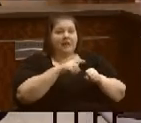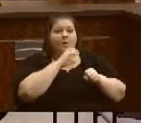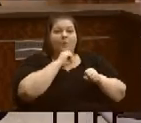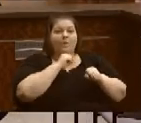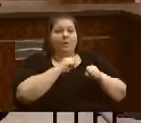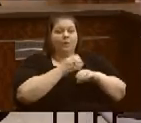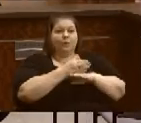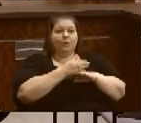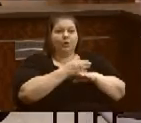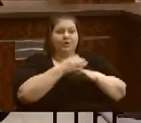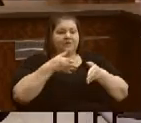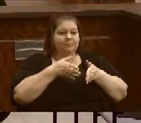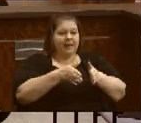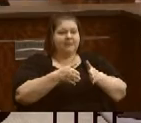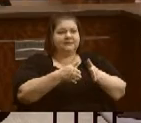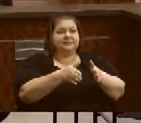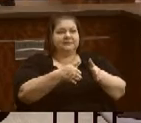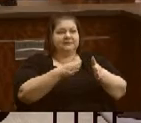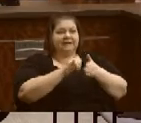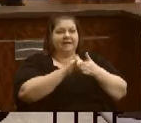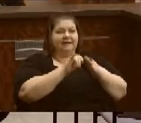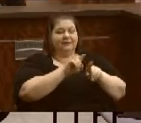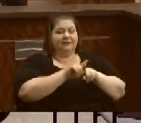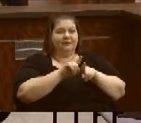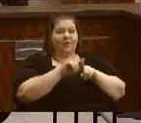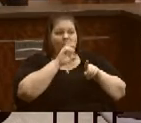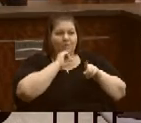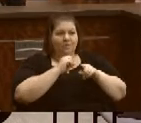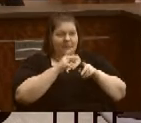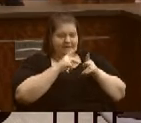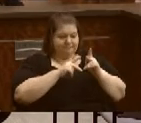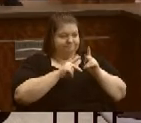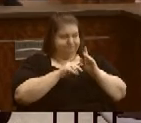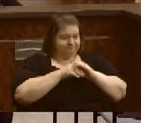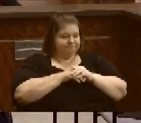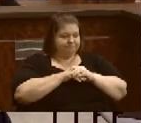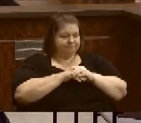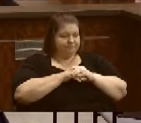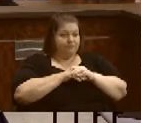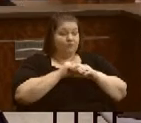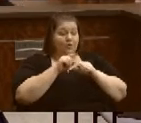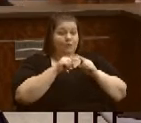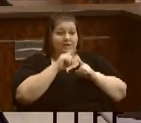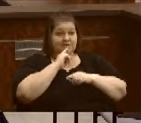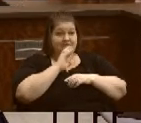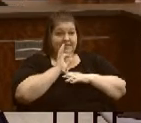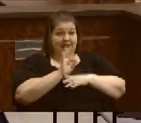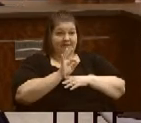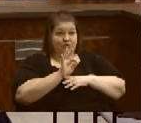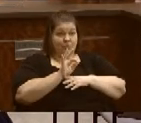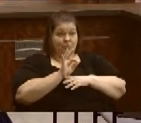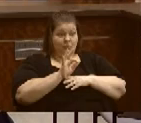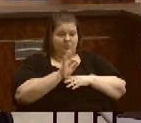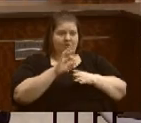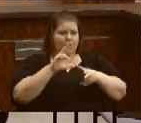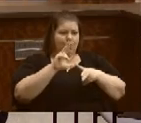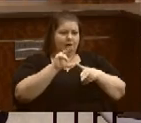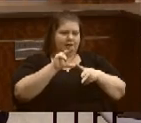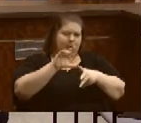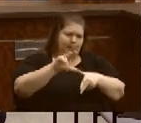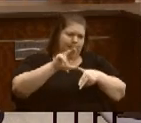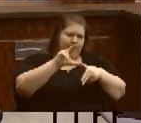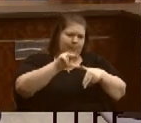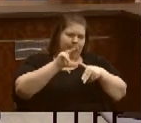they do in the old days. When you were 9 years old, a major storm hit your area. If